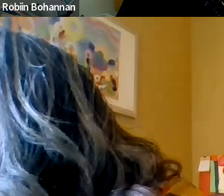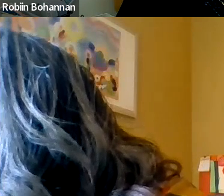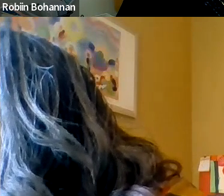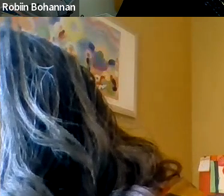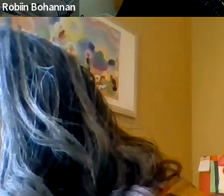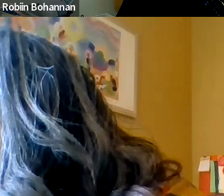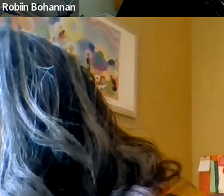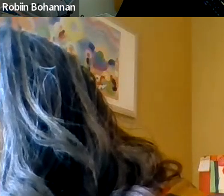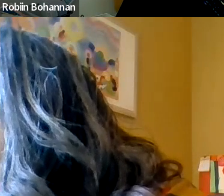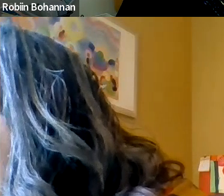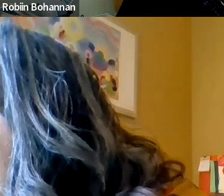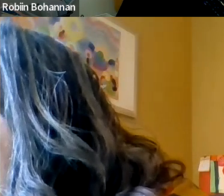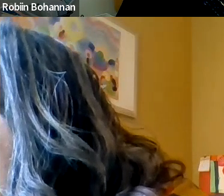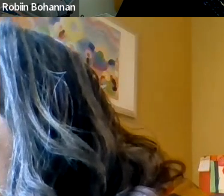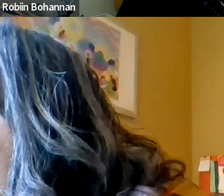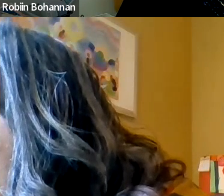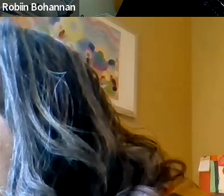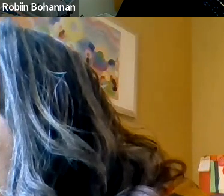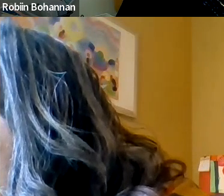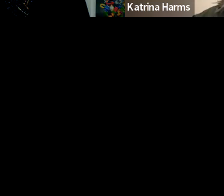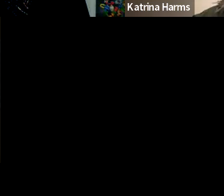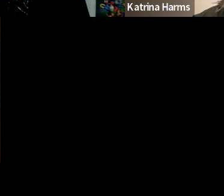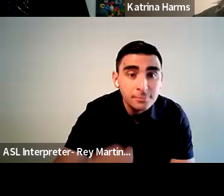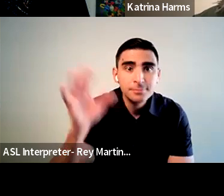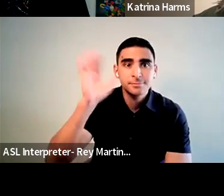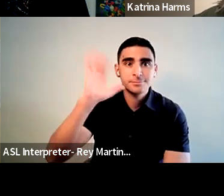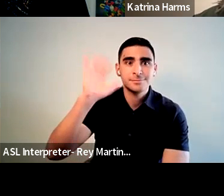me just double check. Do we have the ASL interpreters here?